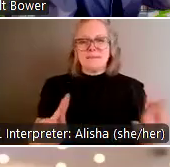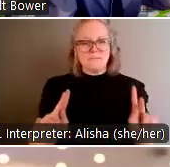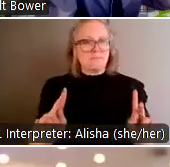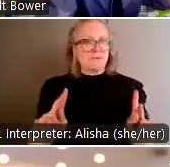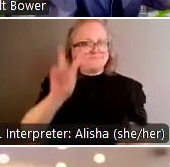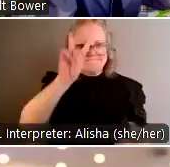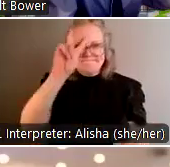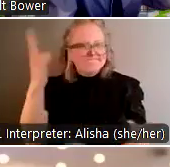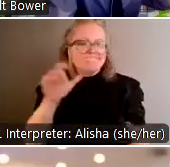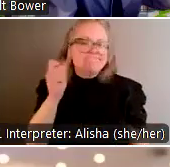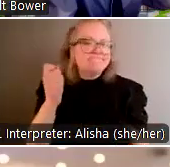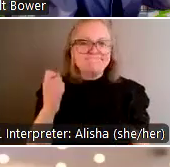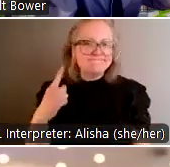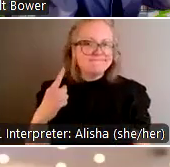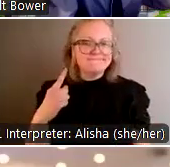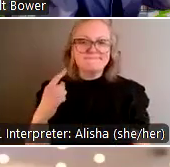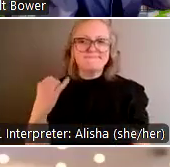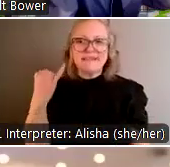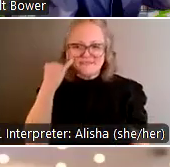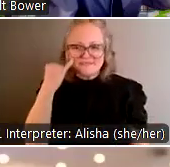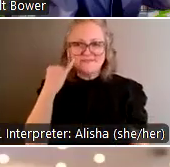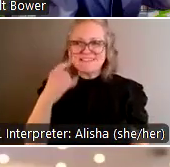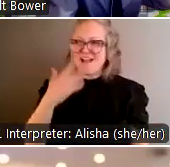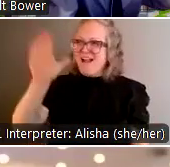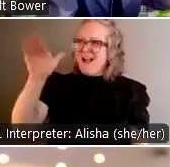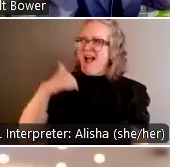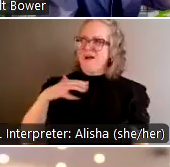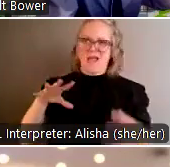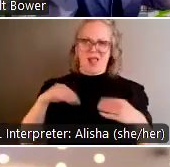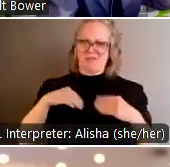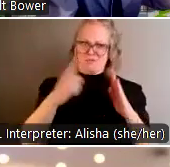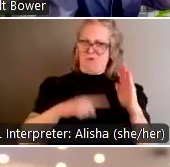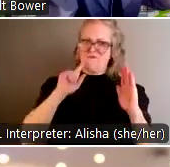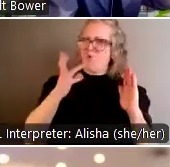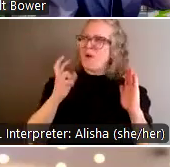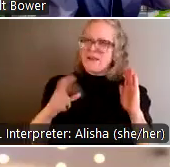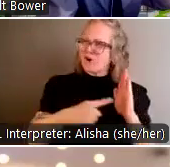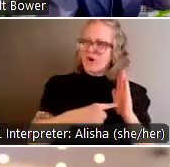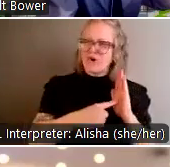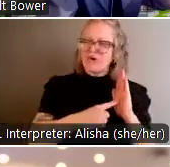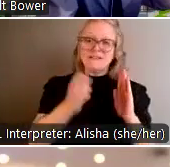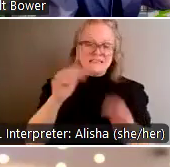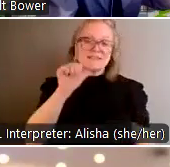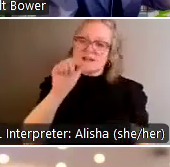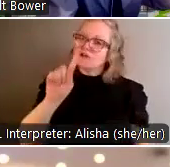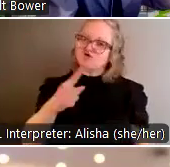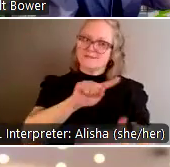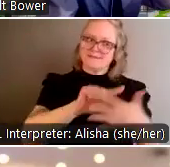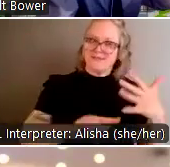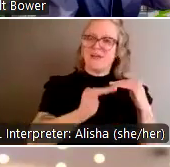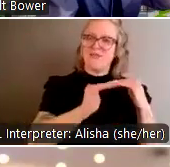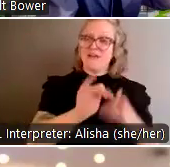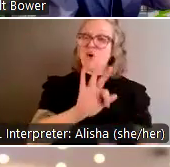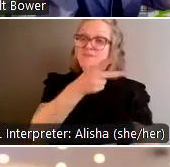when people are, saying, well, I'm eligible for waiver. So not only do you have to meet the level of